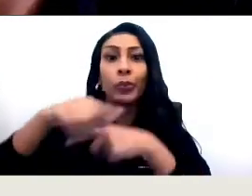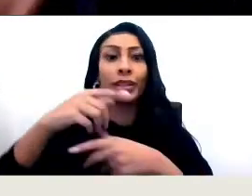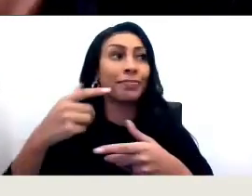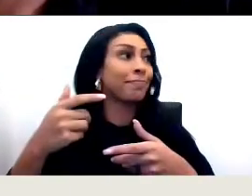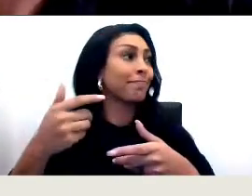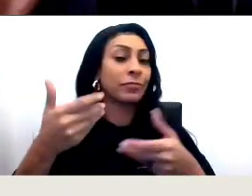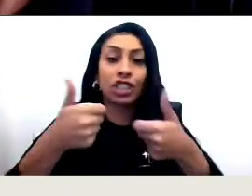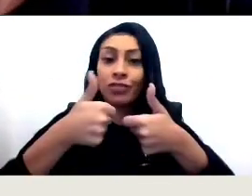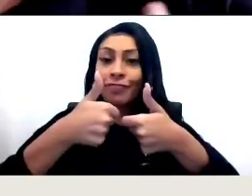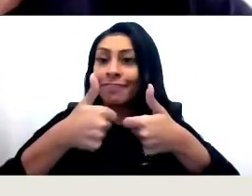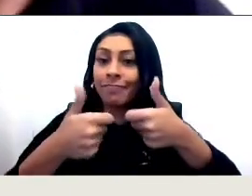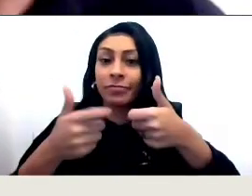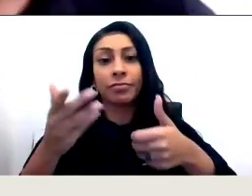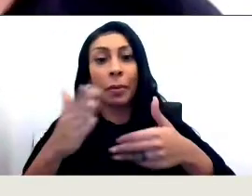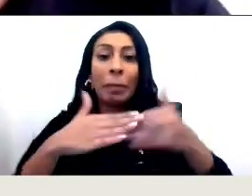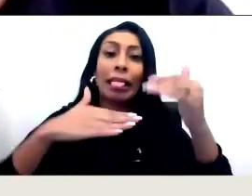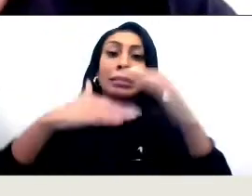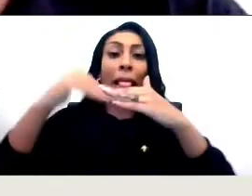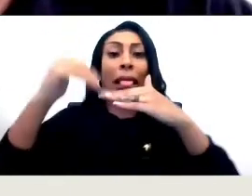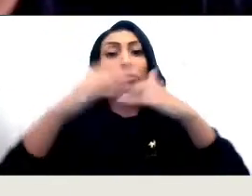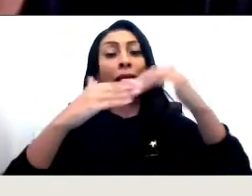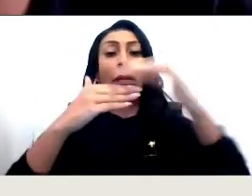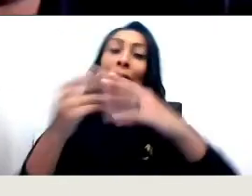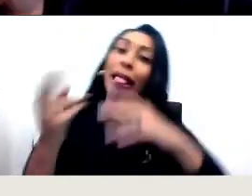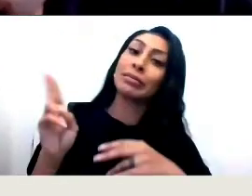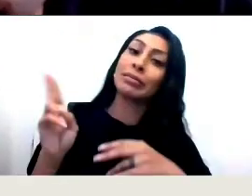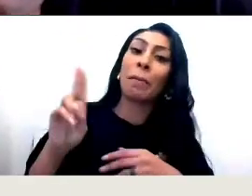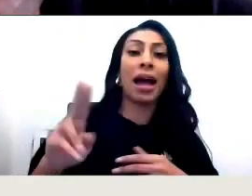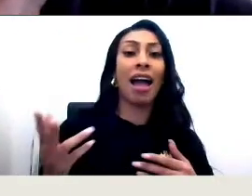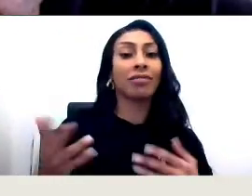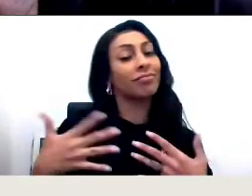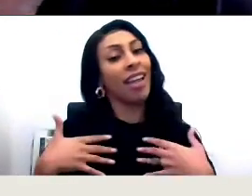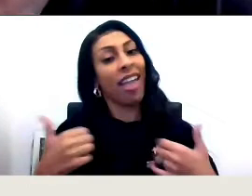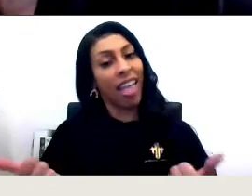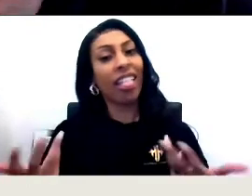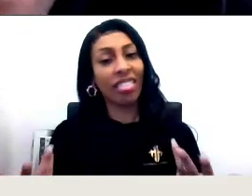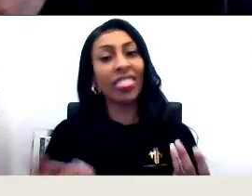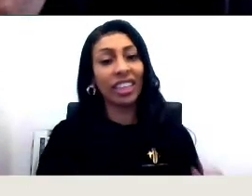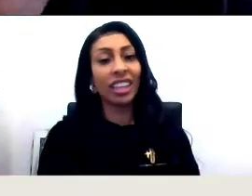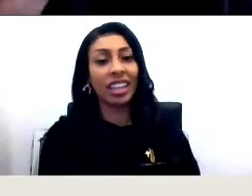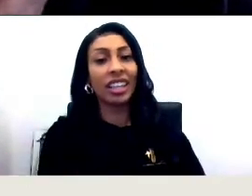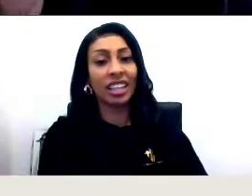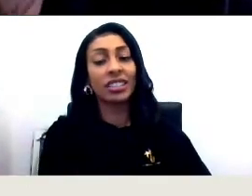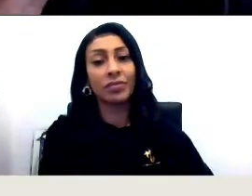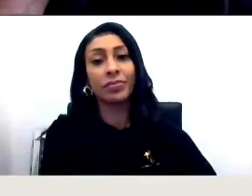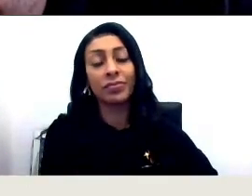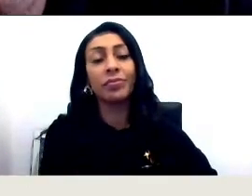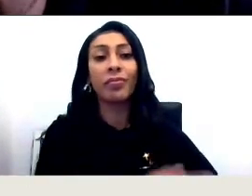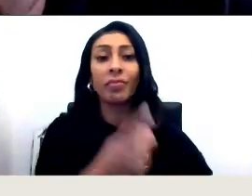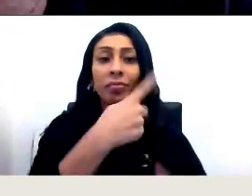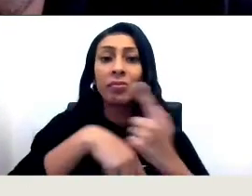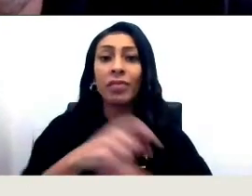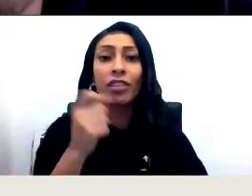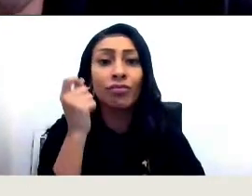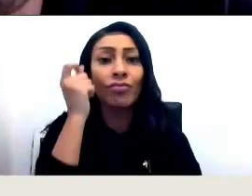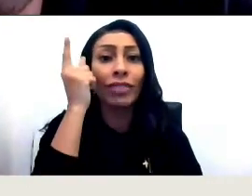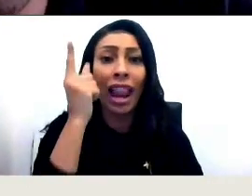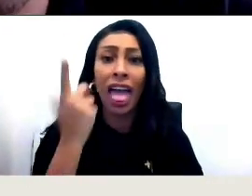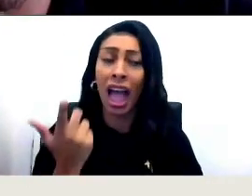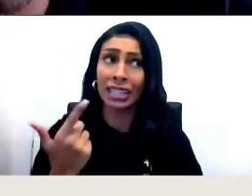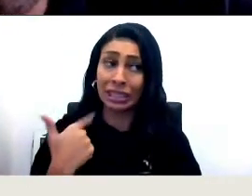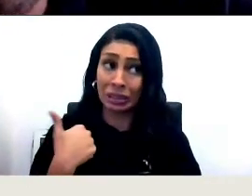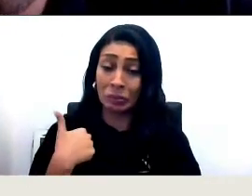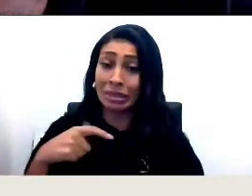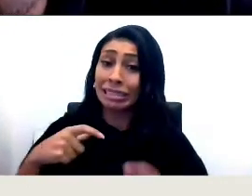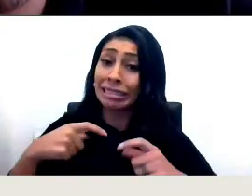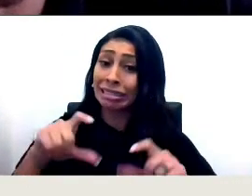up the pieces? And I think, you know, those conversations are kind of like healthier in the sense because they make us realize that we are still